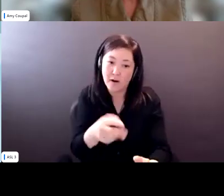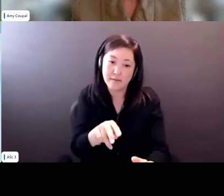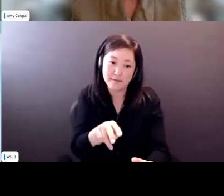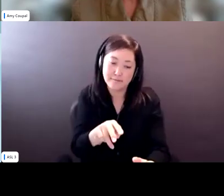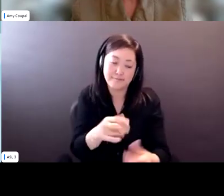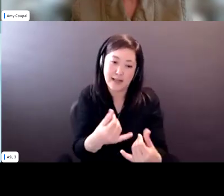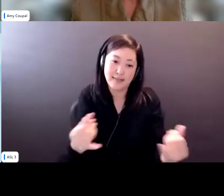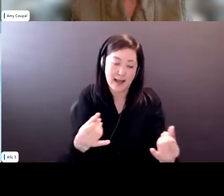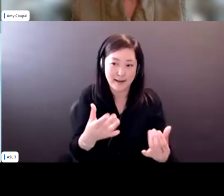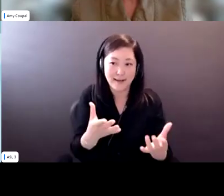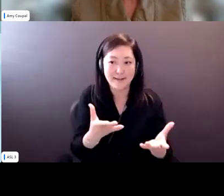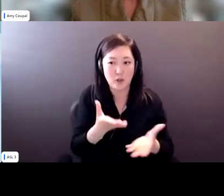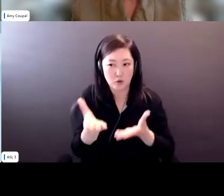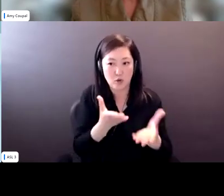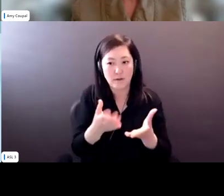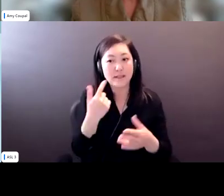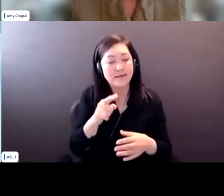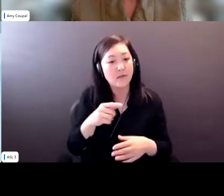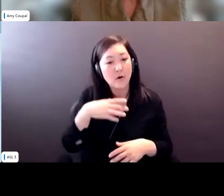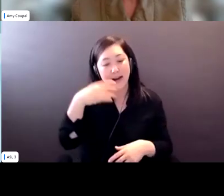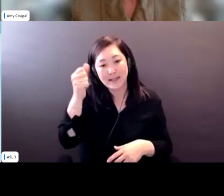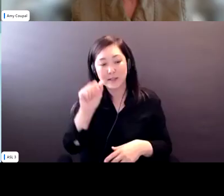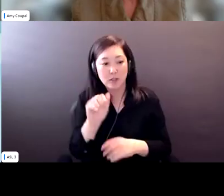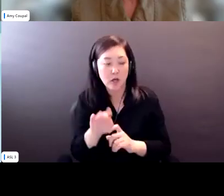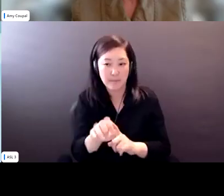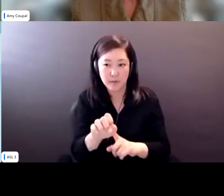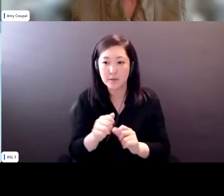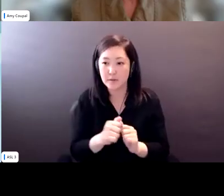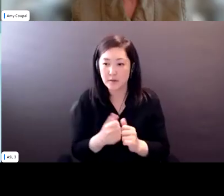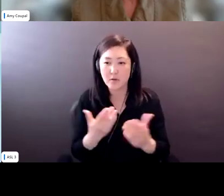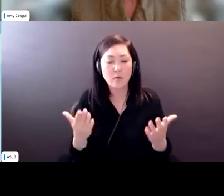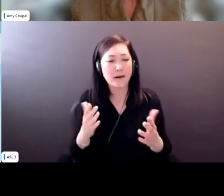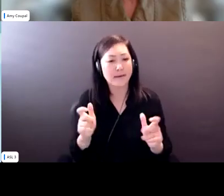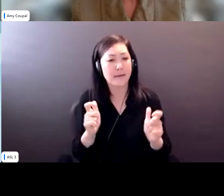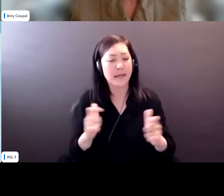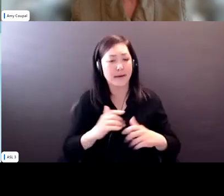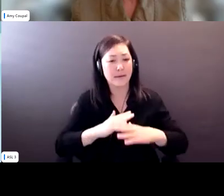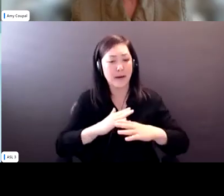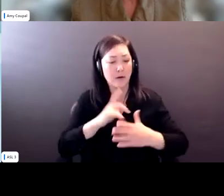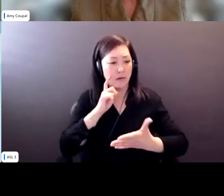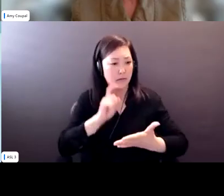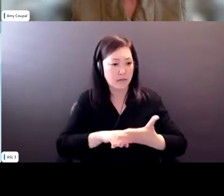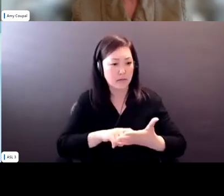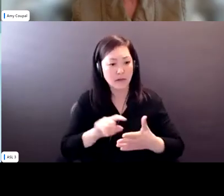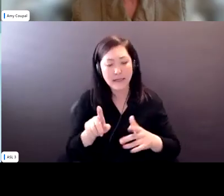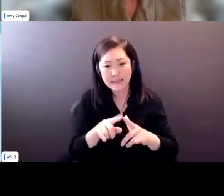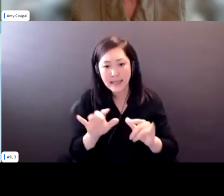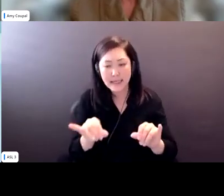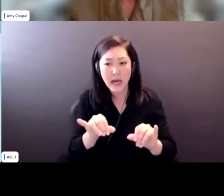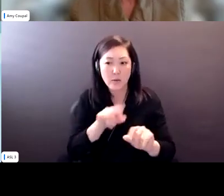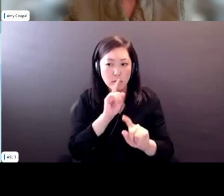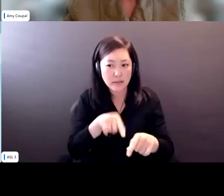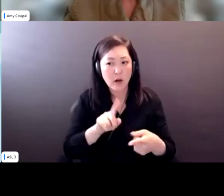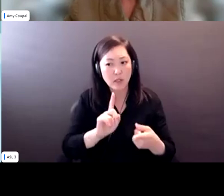prevention and intervention. What are, according to you, the biggest barriers to recognizing and responding to coercive control